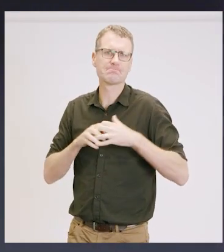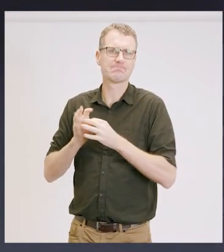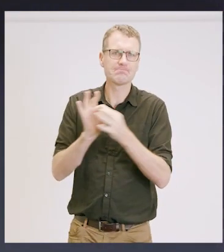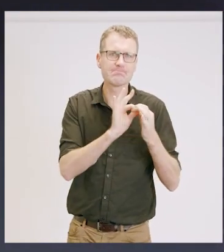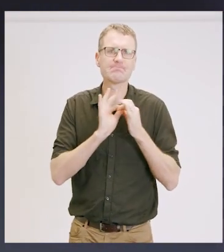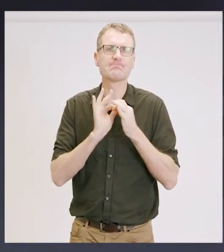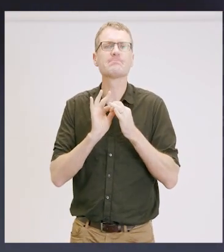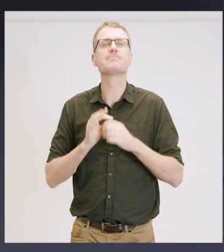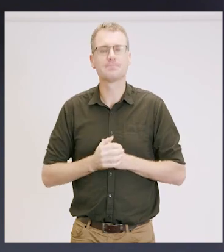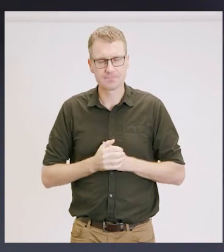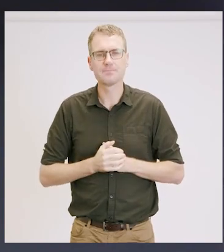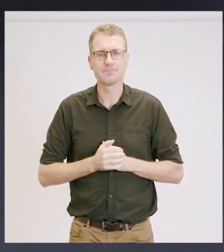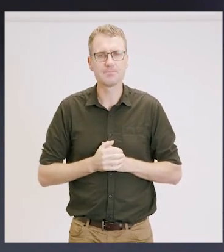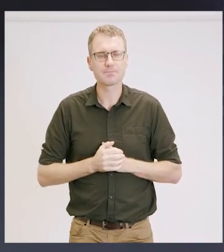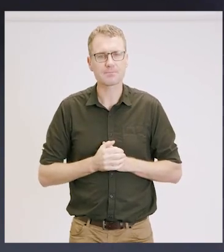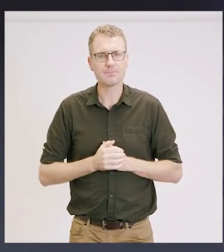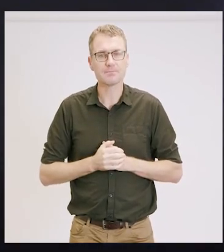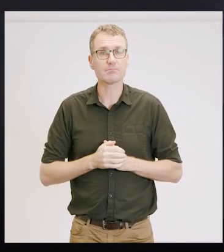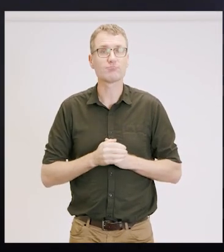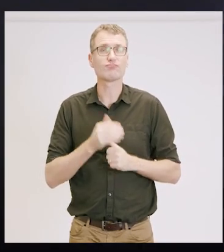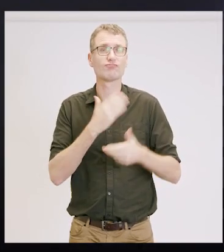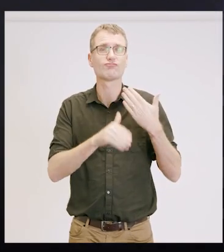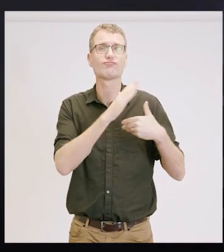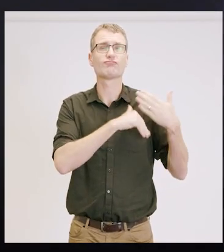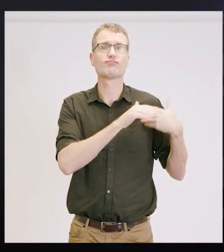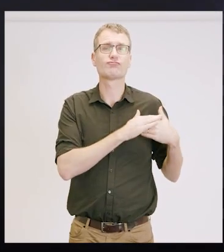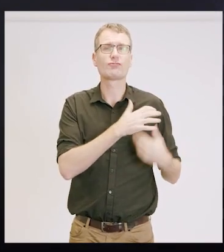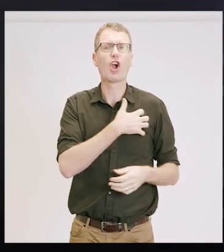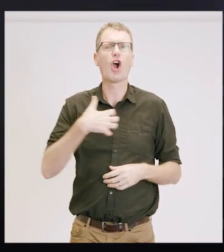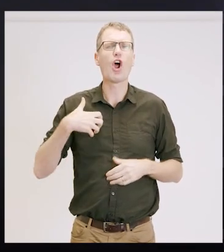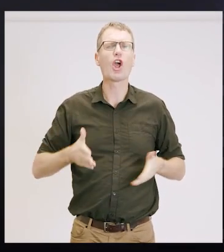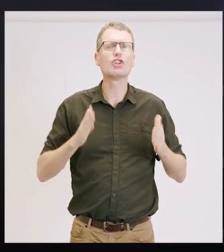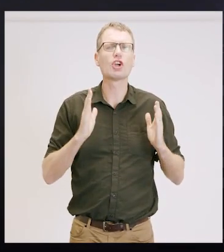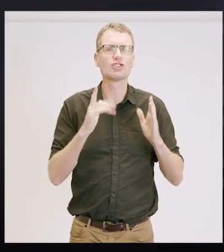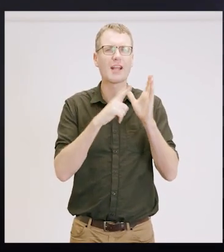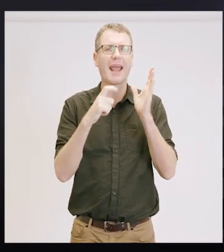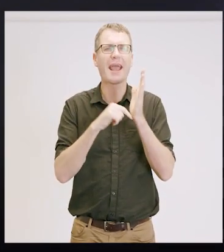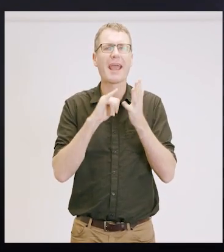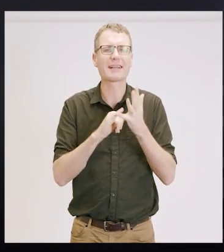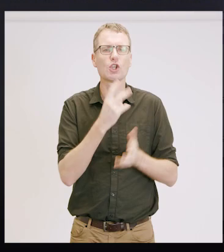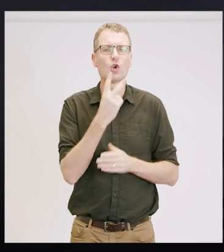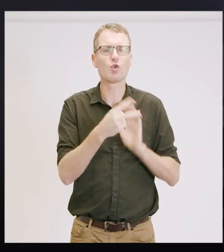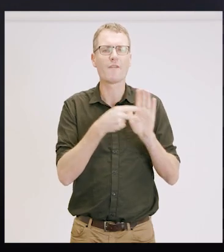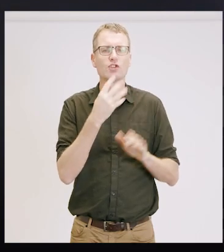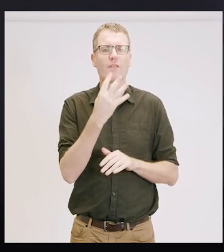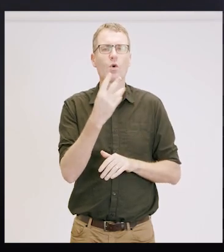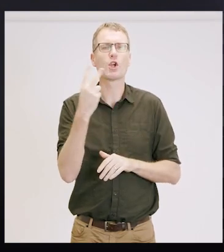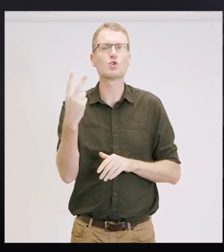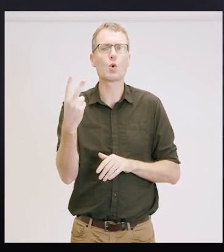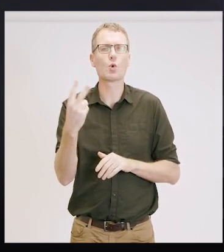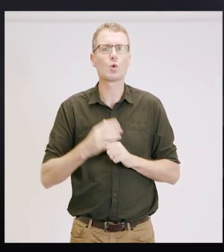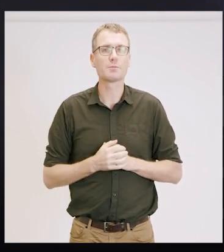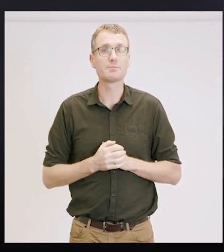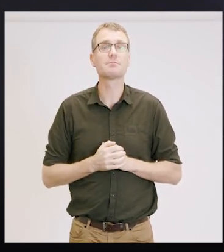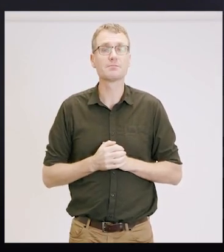see it described in the early church, Acts 2:42. It's just so well known. All the believers devoted themselves